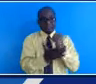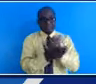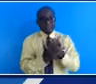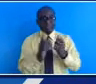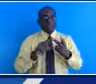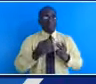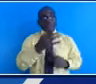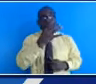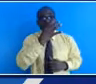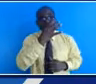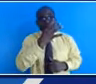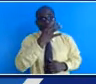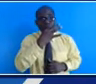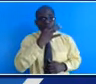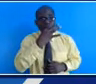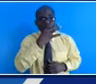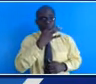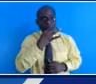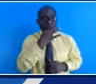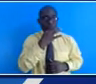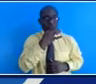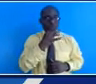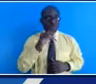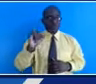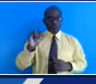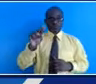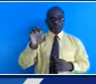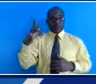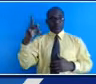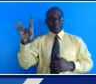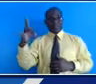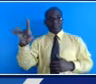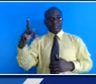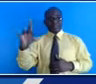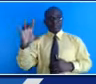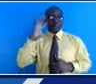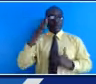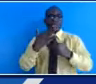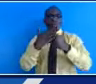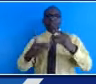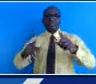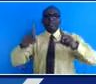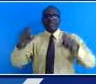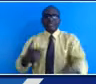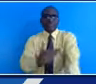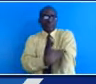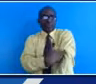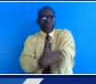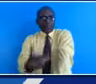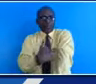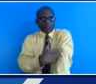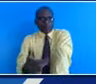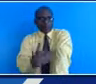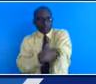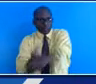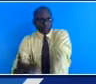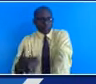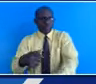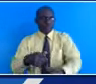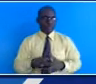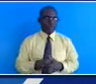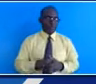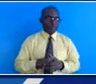I think that we should all just keep up the good work, remain disciplined, and help out those in need, and continue to work through